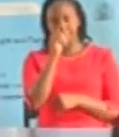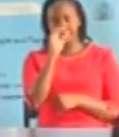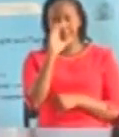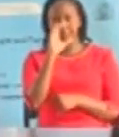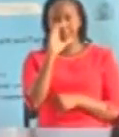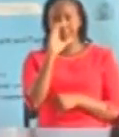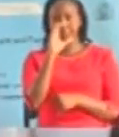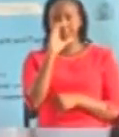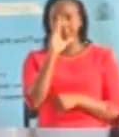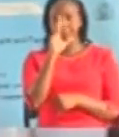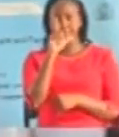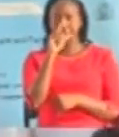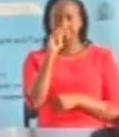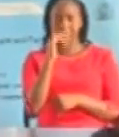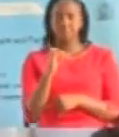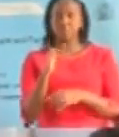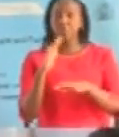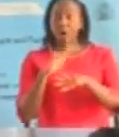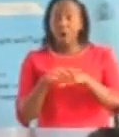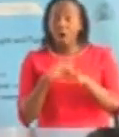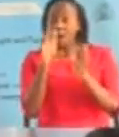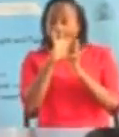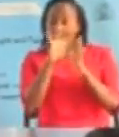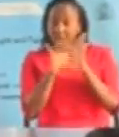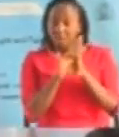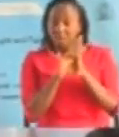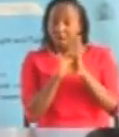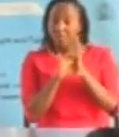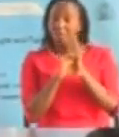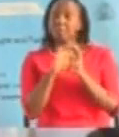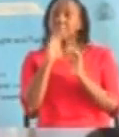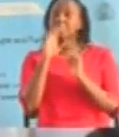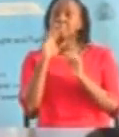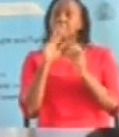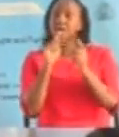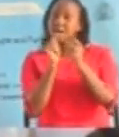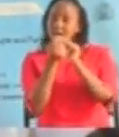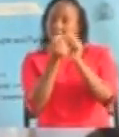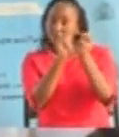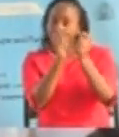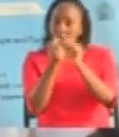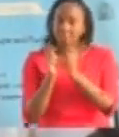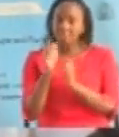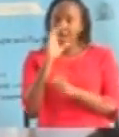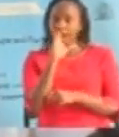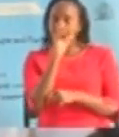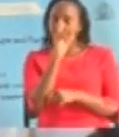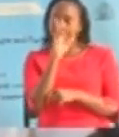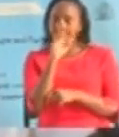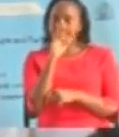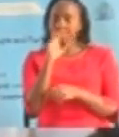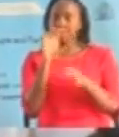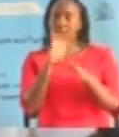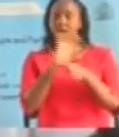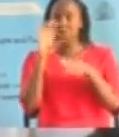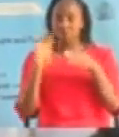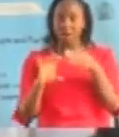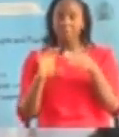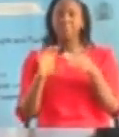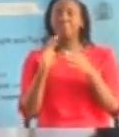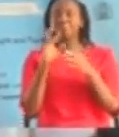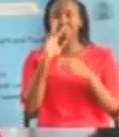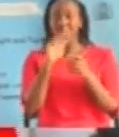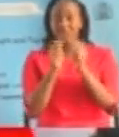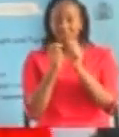reforms, we have identified 78 flagship programs among the 26 programs that we offer at the